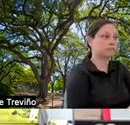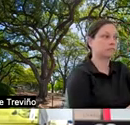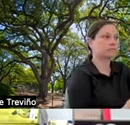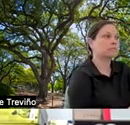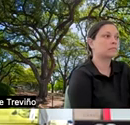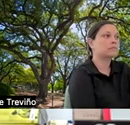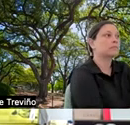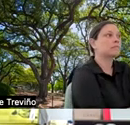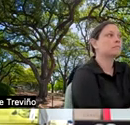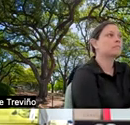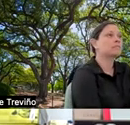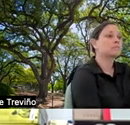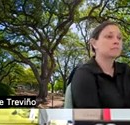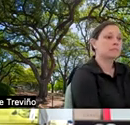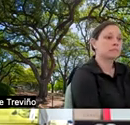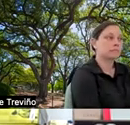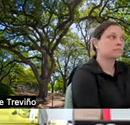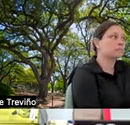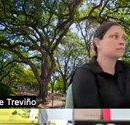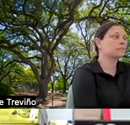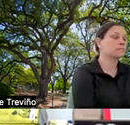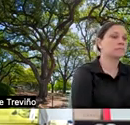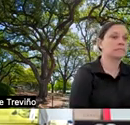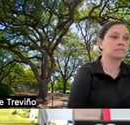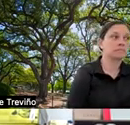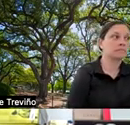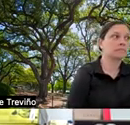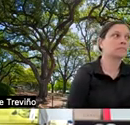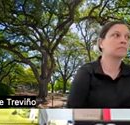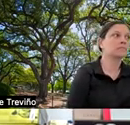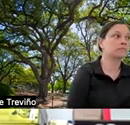building partnerships on the state and local level and